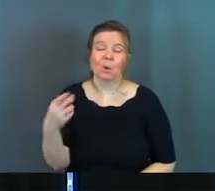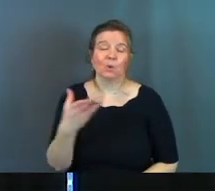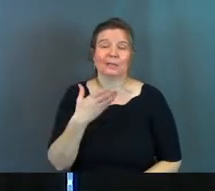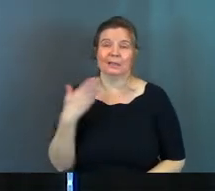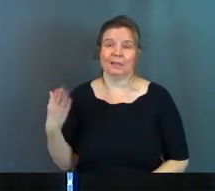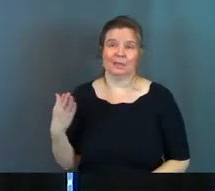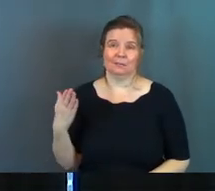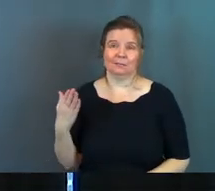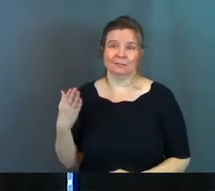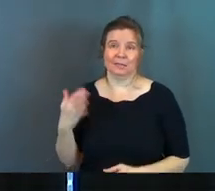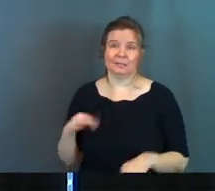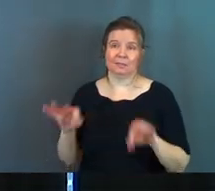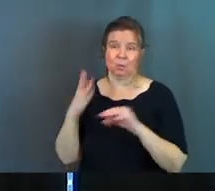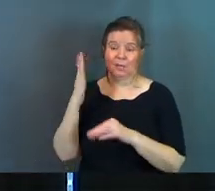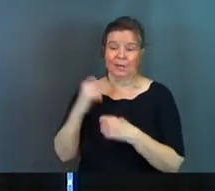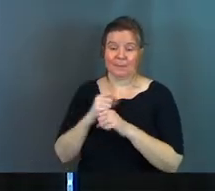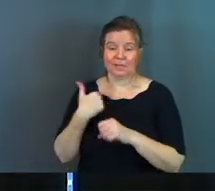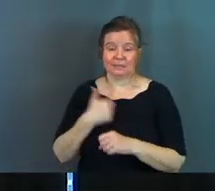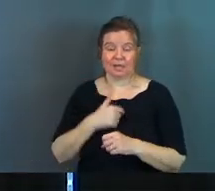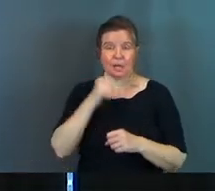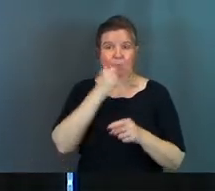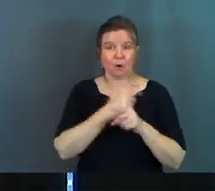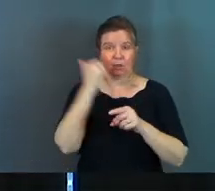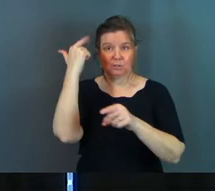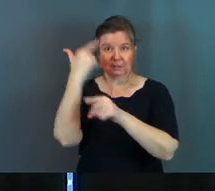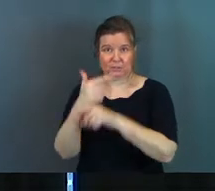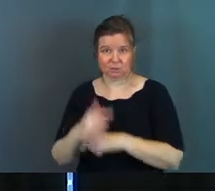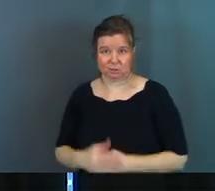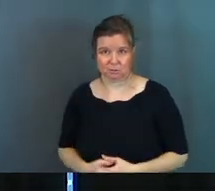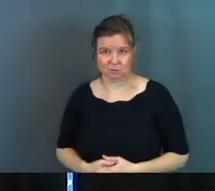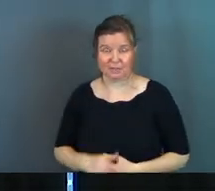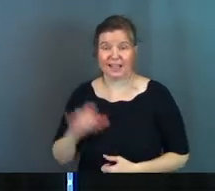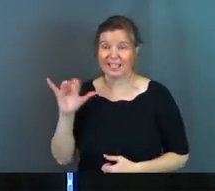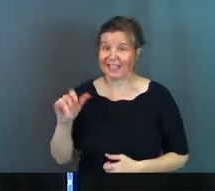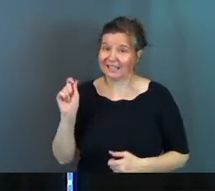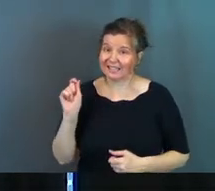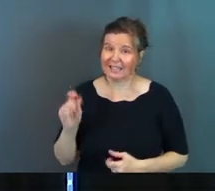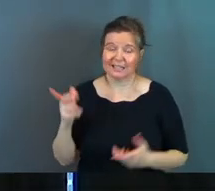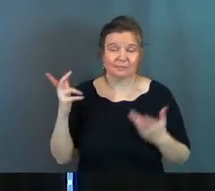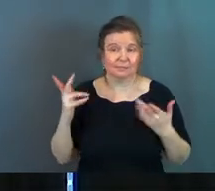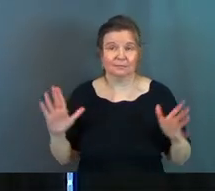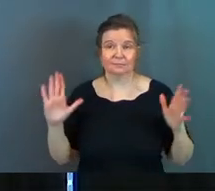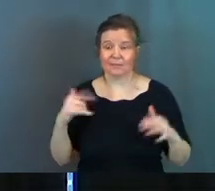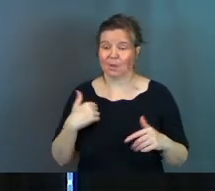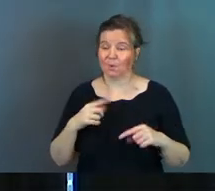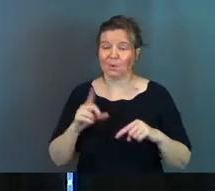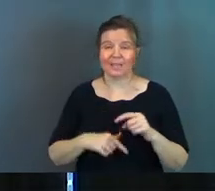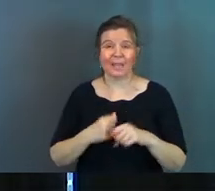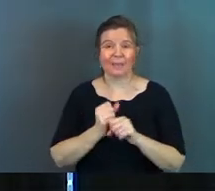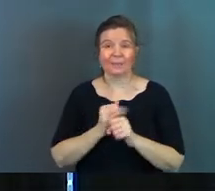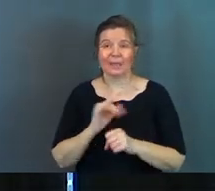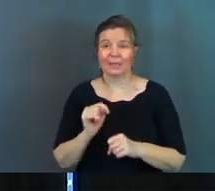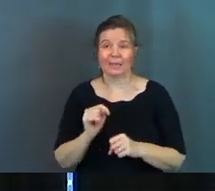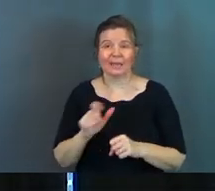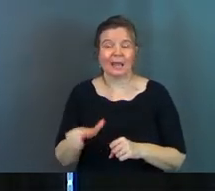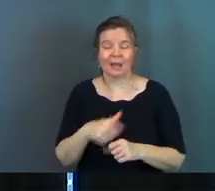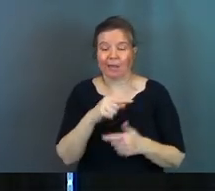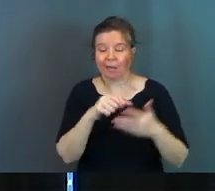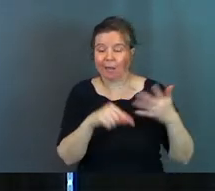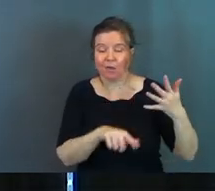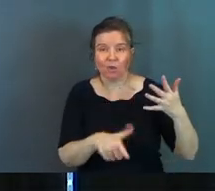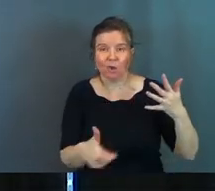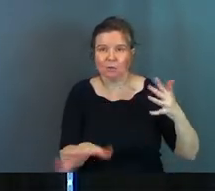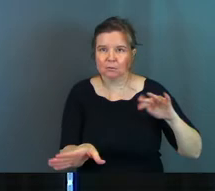only thing. It is what makes us brothers and sisters. That's it. And we can't make it